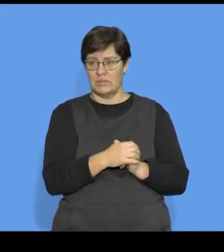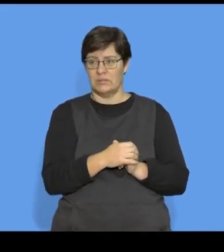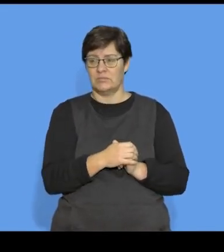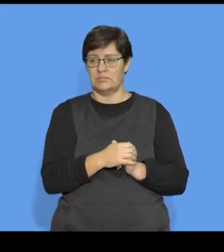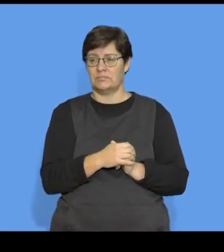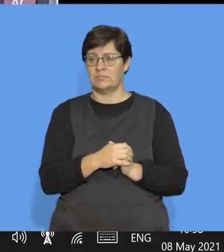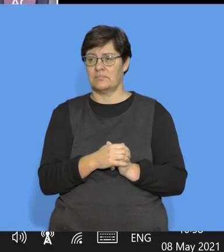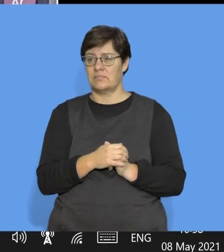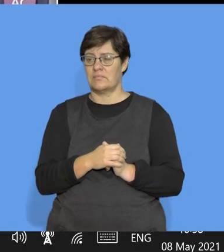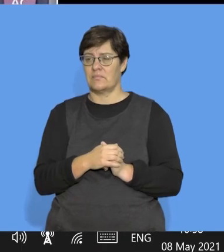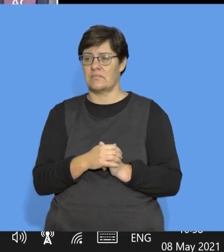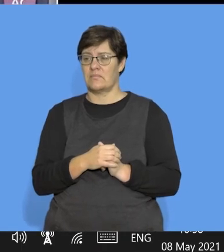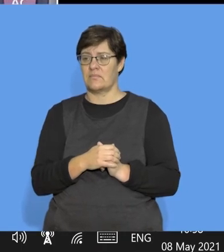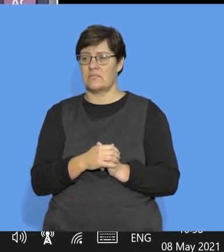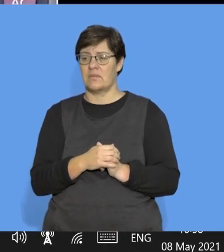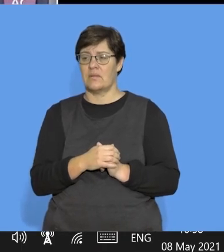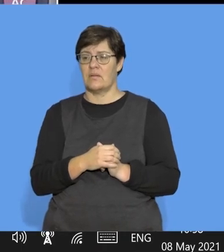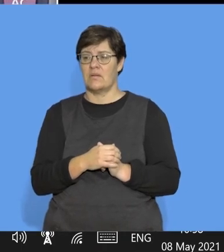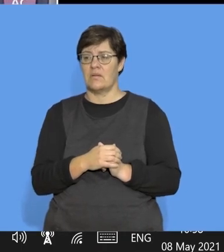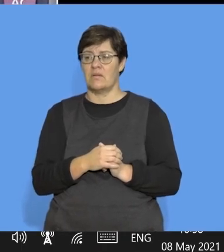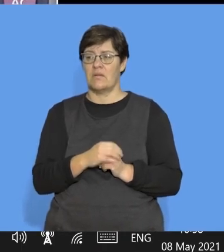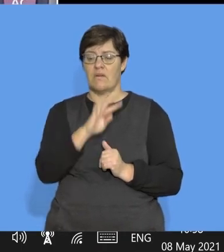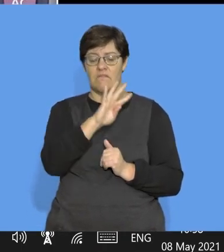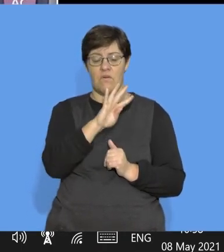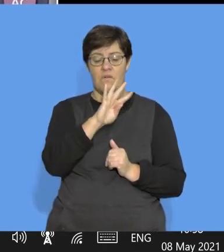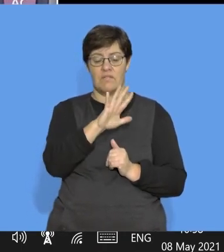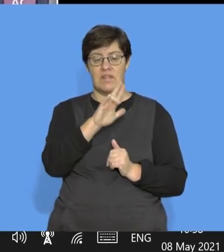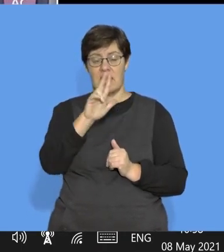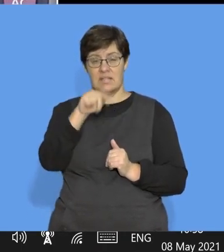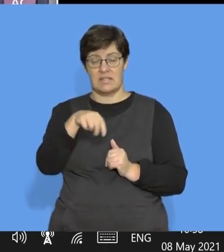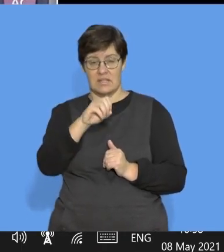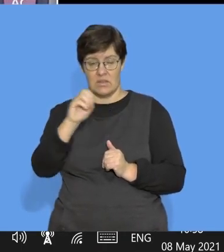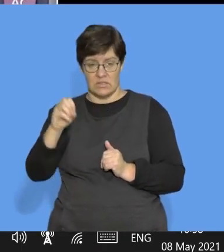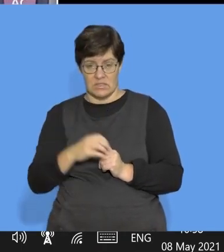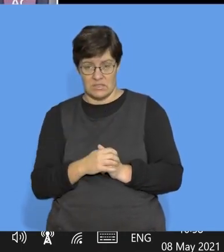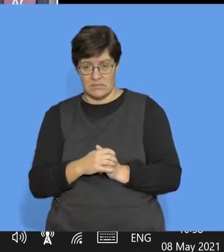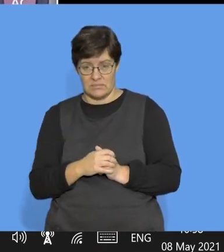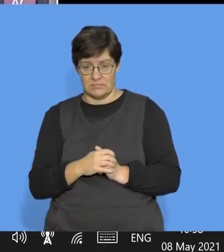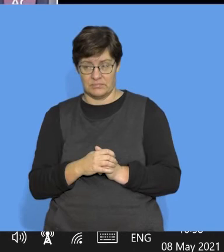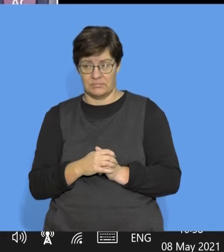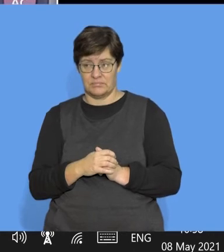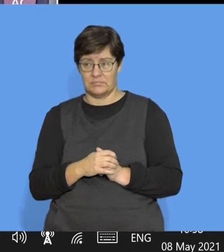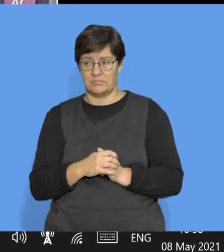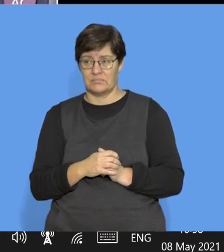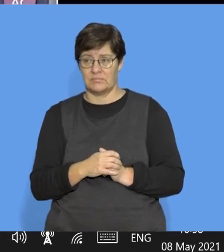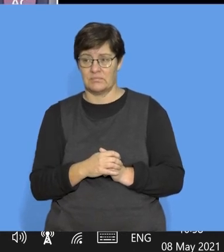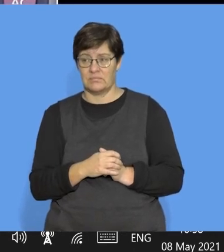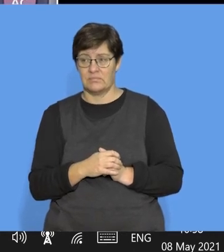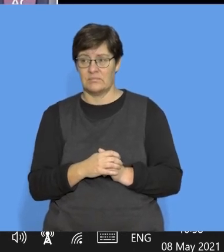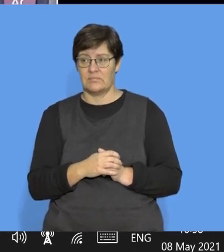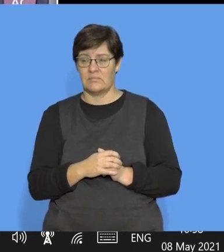that. Okay, so let's do that calculation. Here we go. 458,000